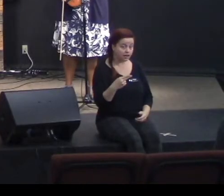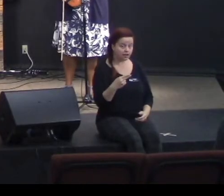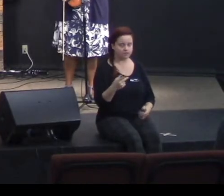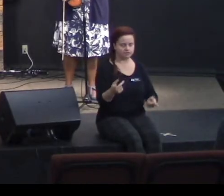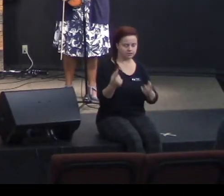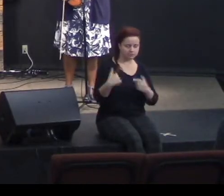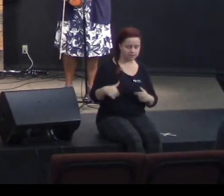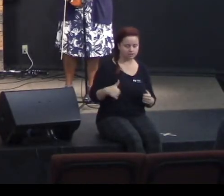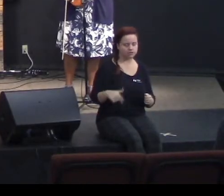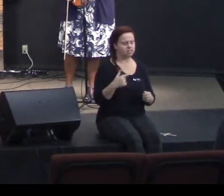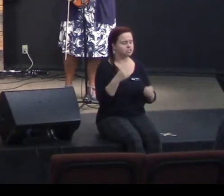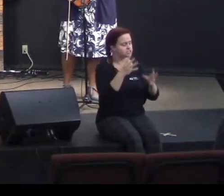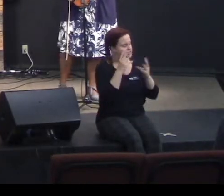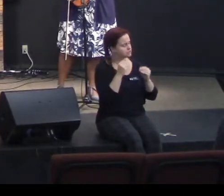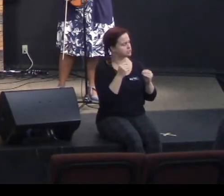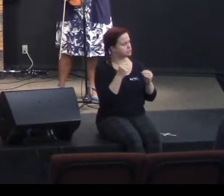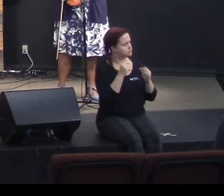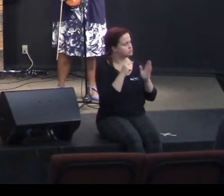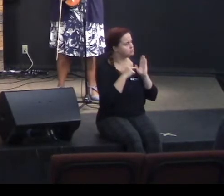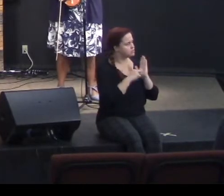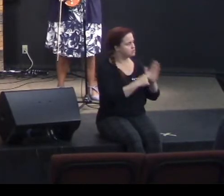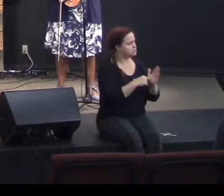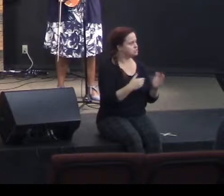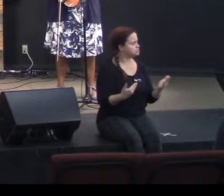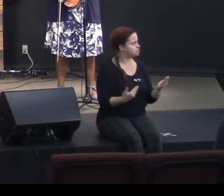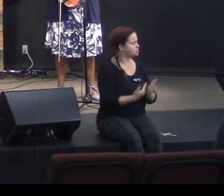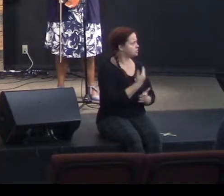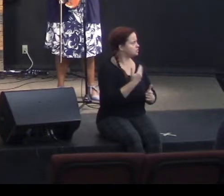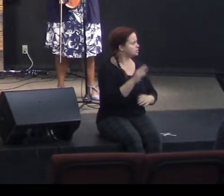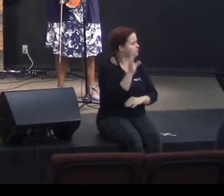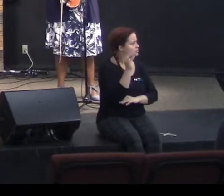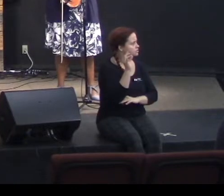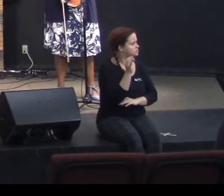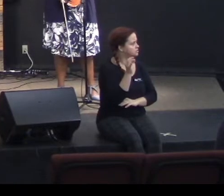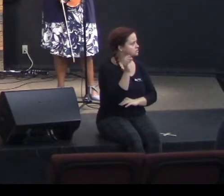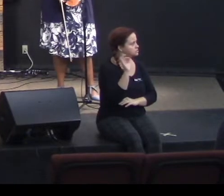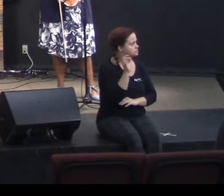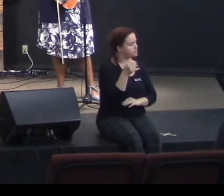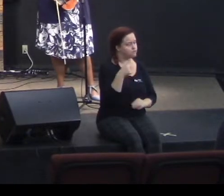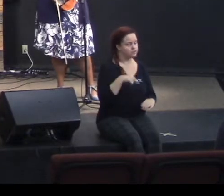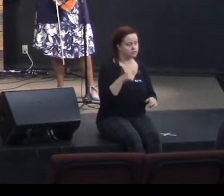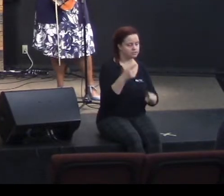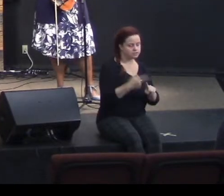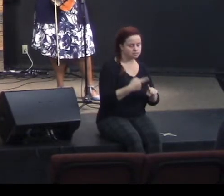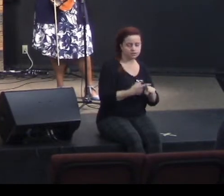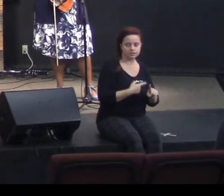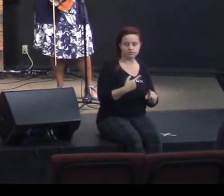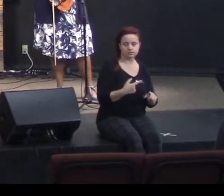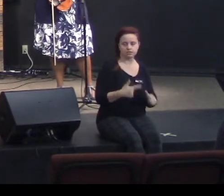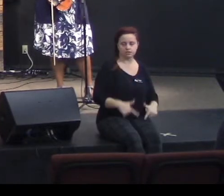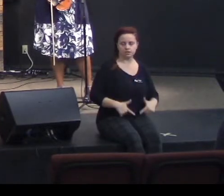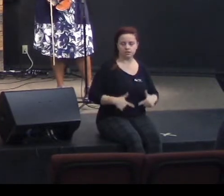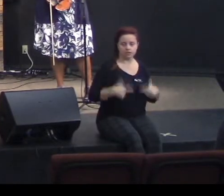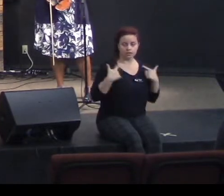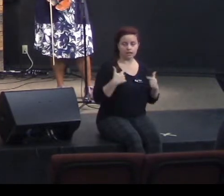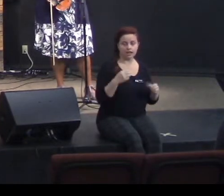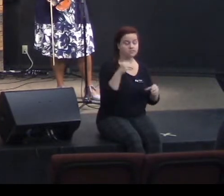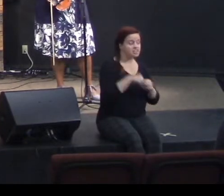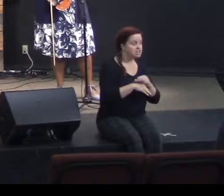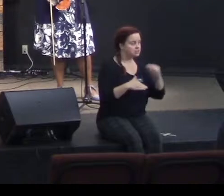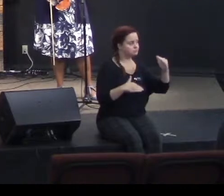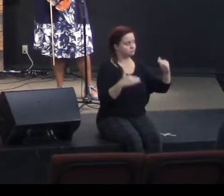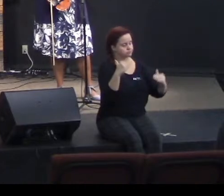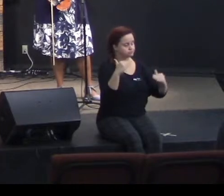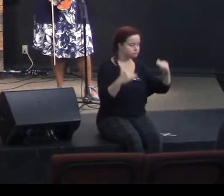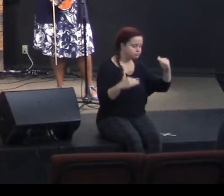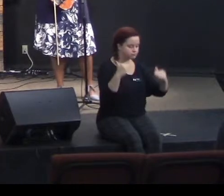month. It's entitled Life in the Balance. And it seemed to be an appropriate way to follow up what we